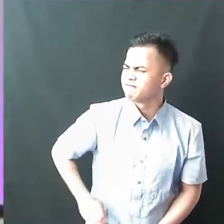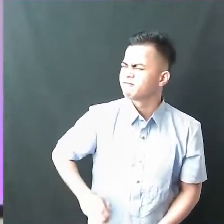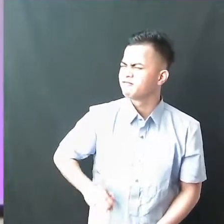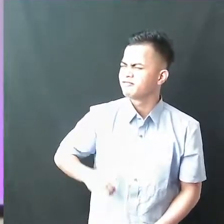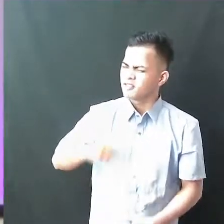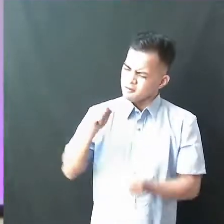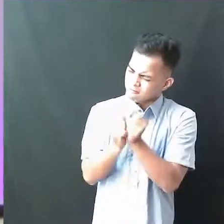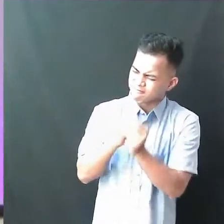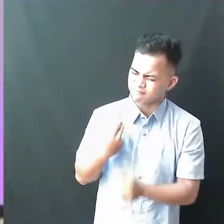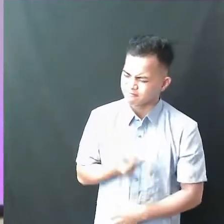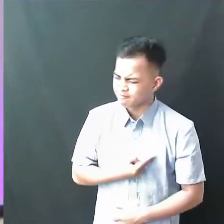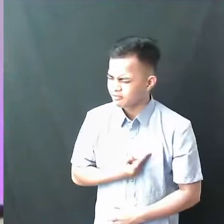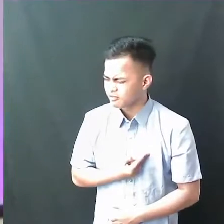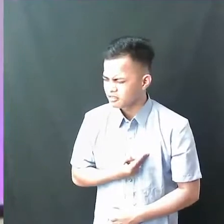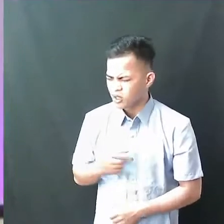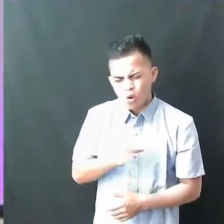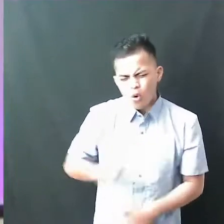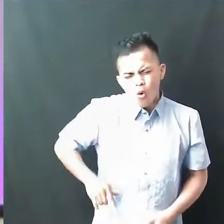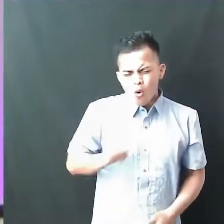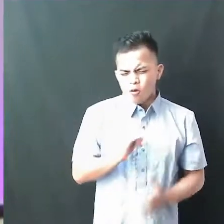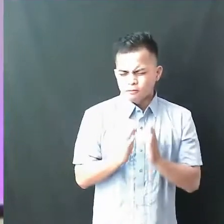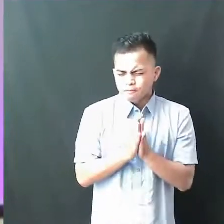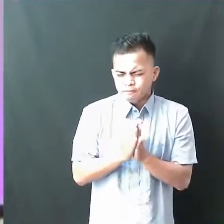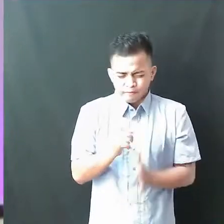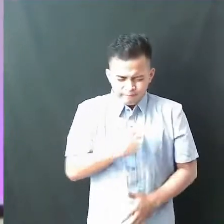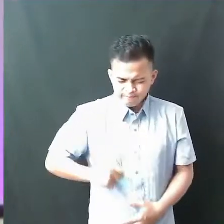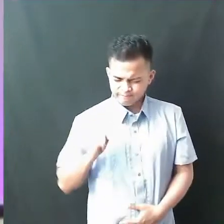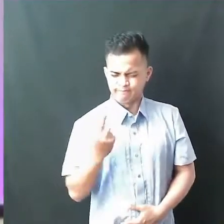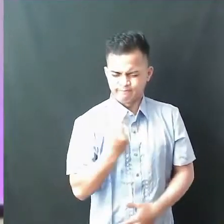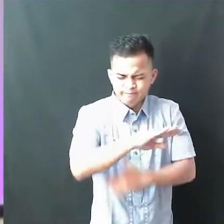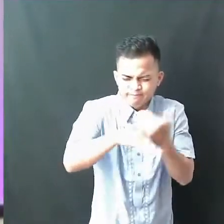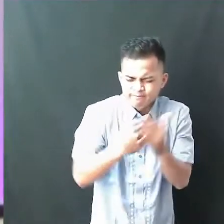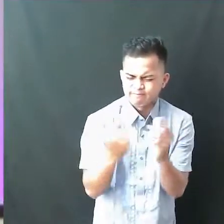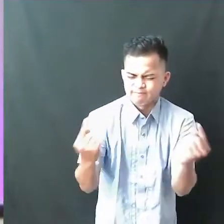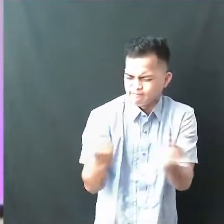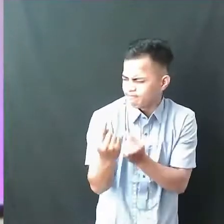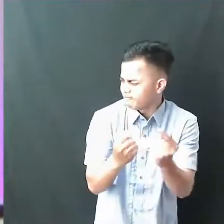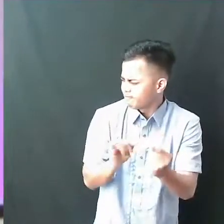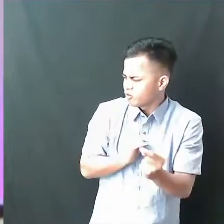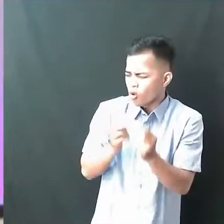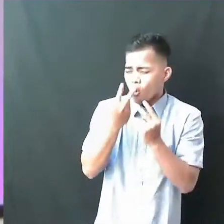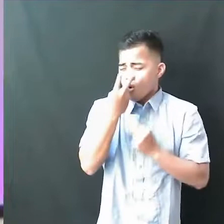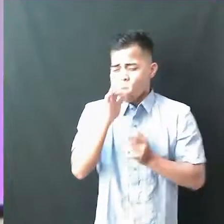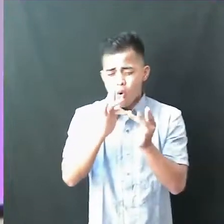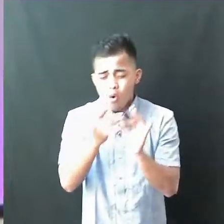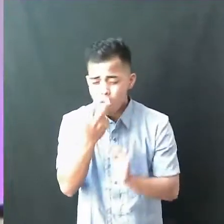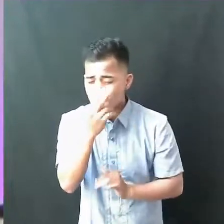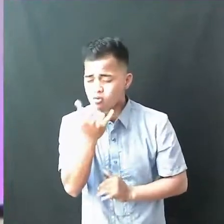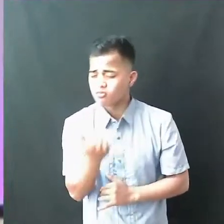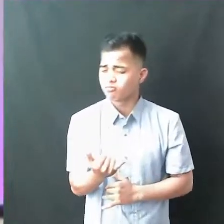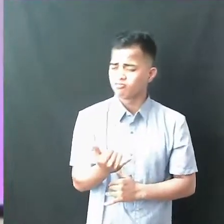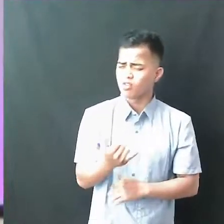in us. Lord, I pray now for everyone here today, anybody on live stream,